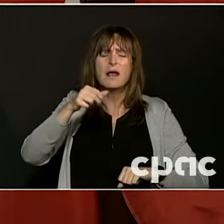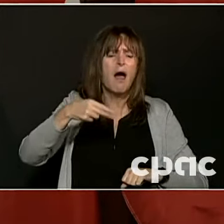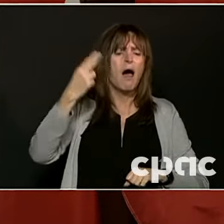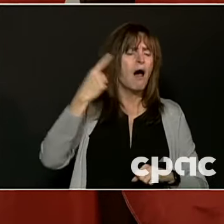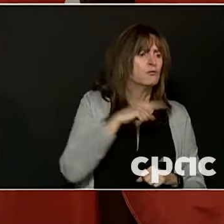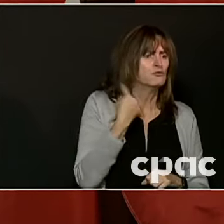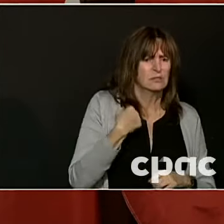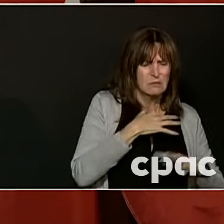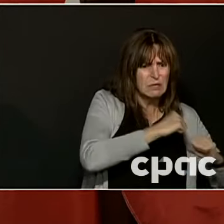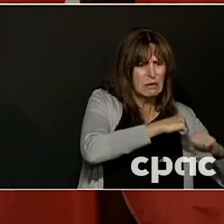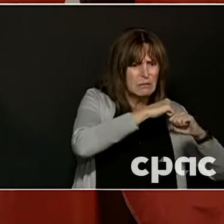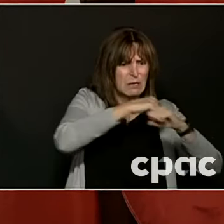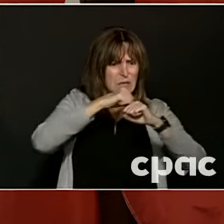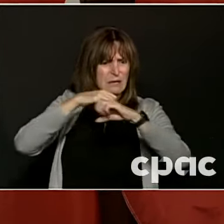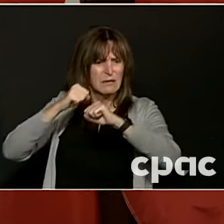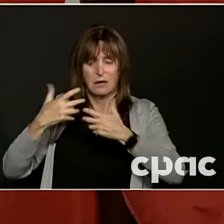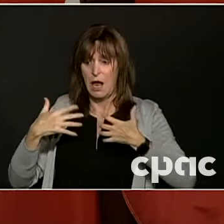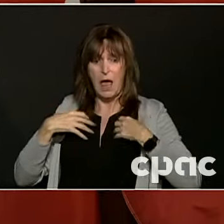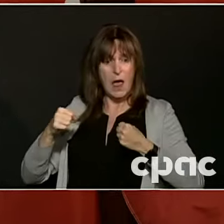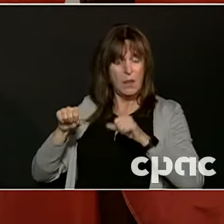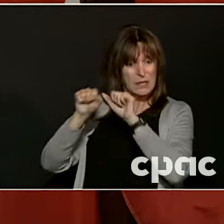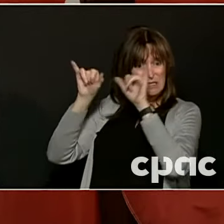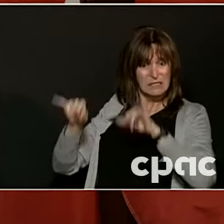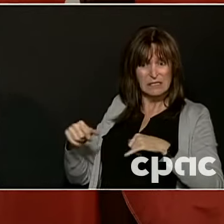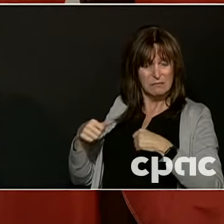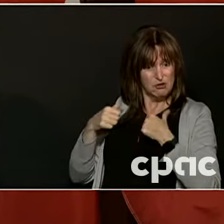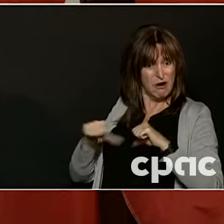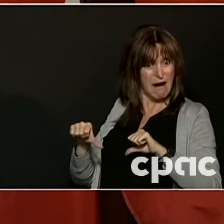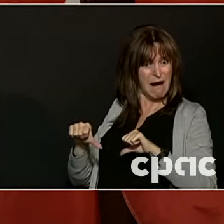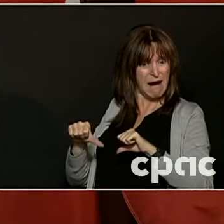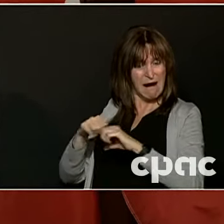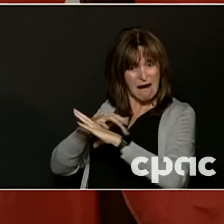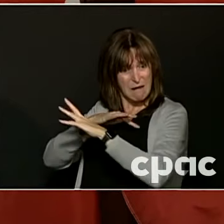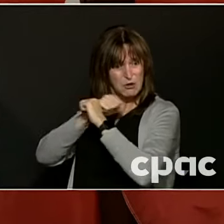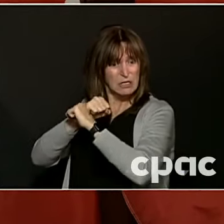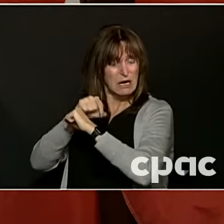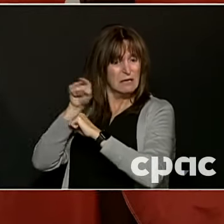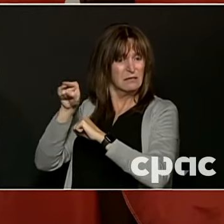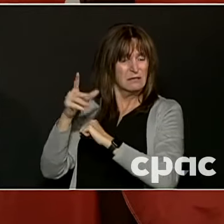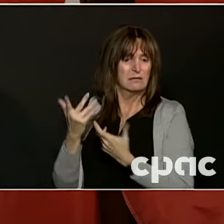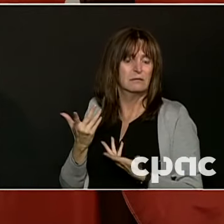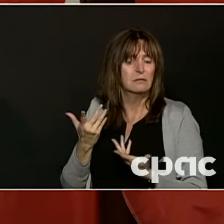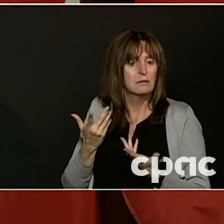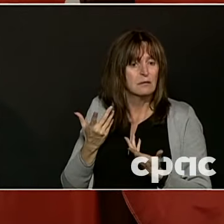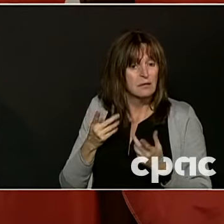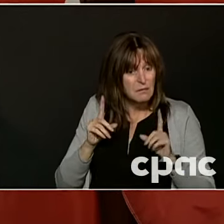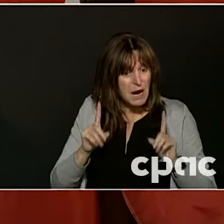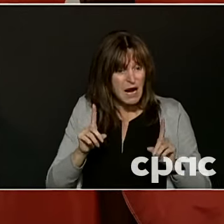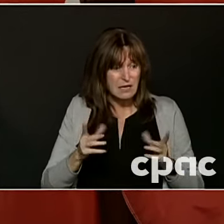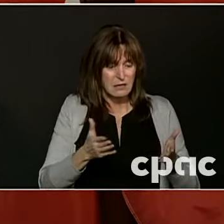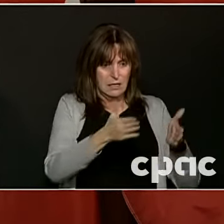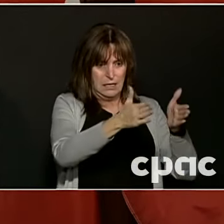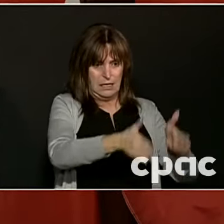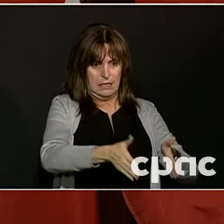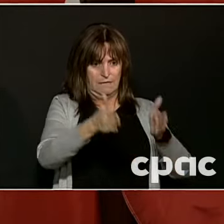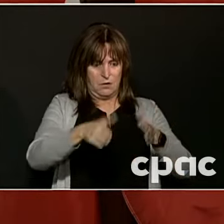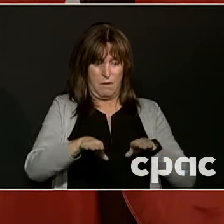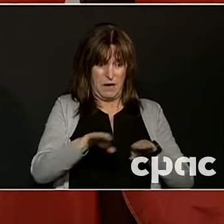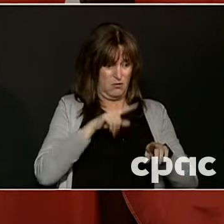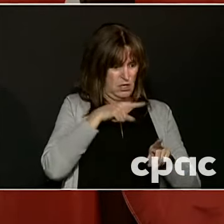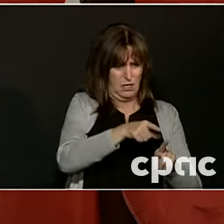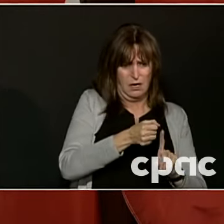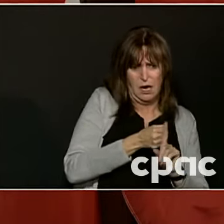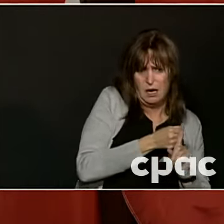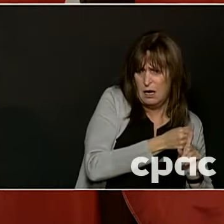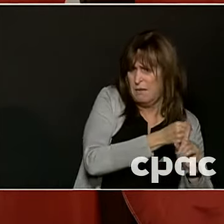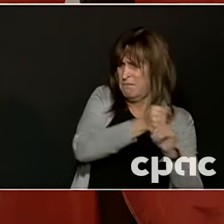our healthcare system. And so this is a critical discussion right now, and we need to move ahead on. Follow-up? Yeah, just to follow